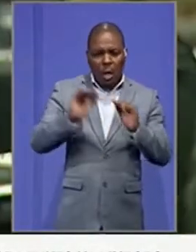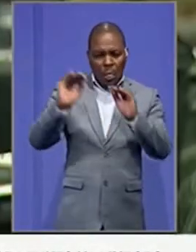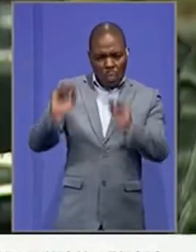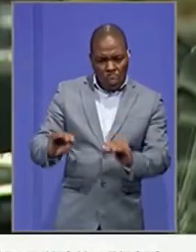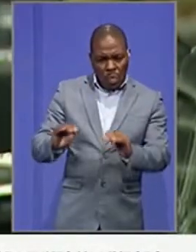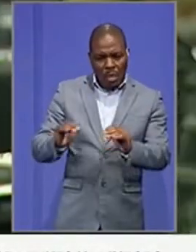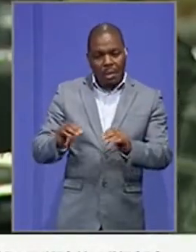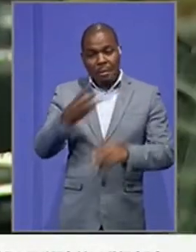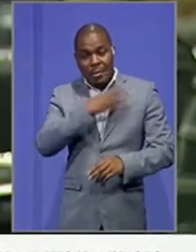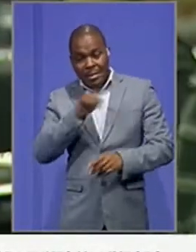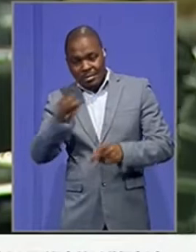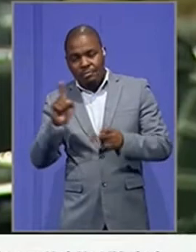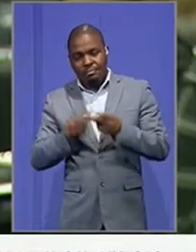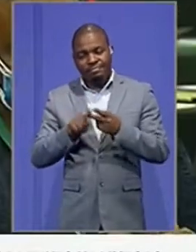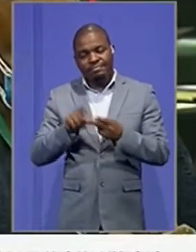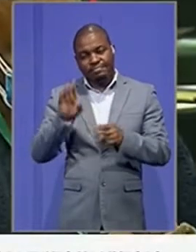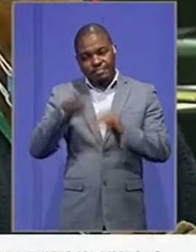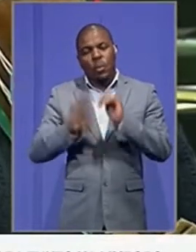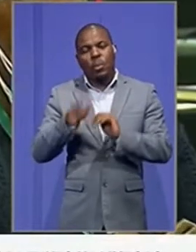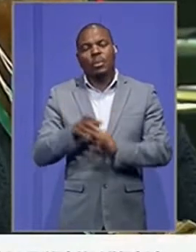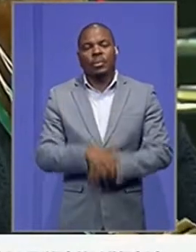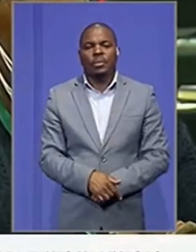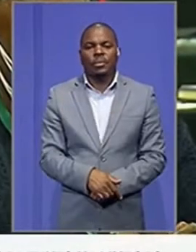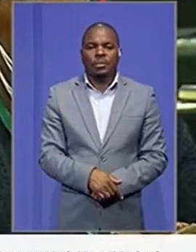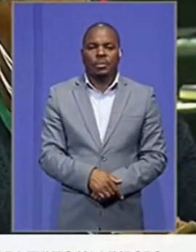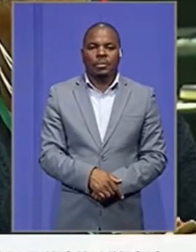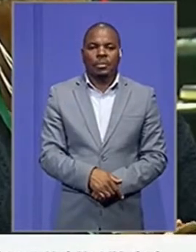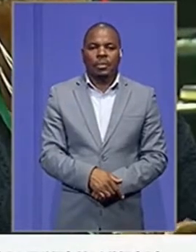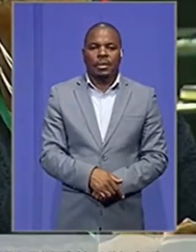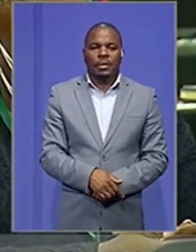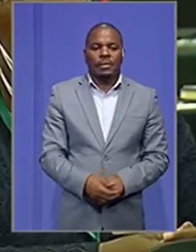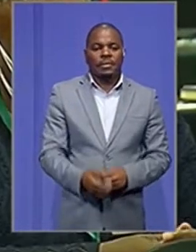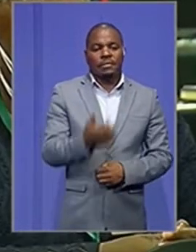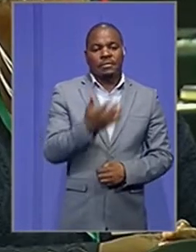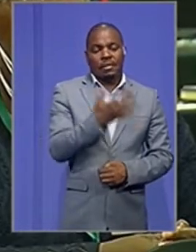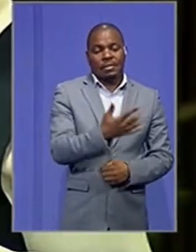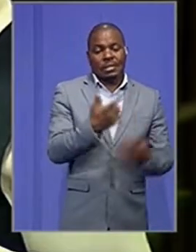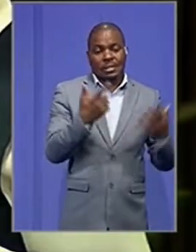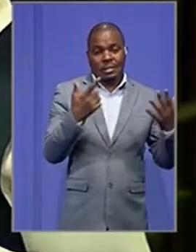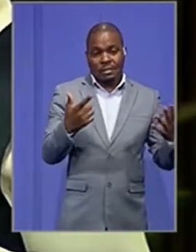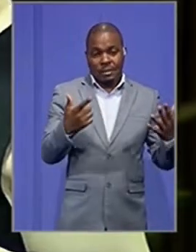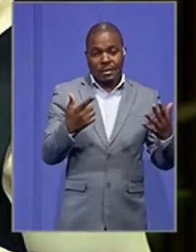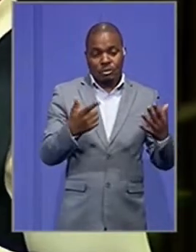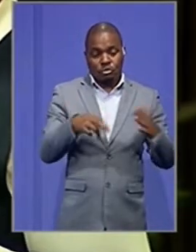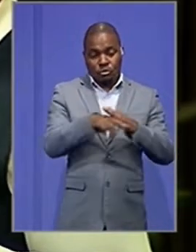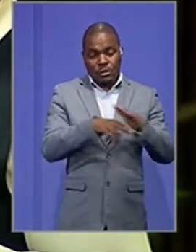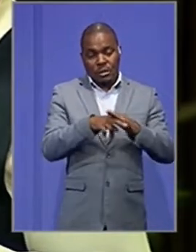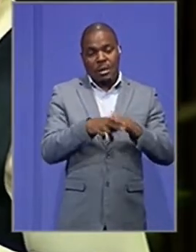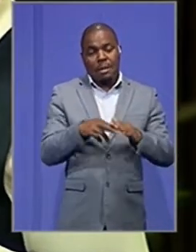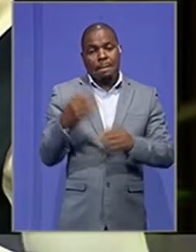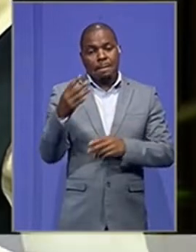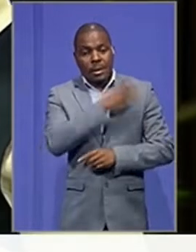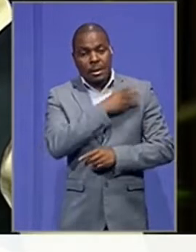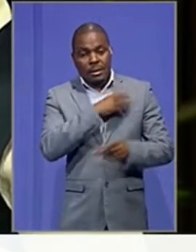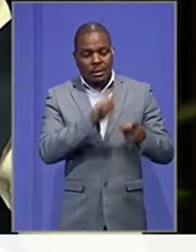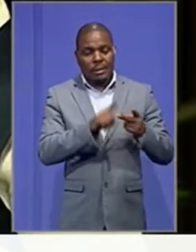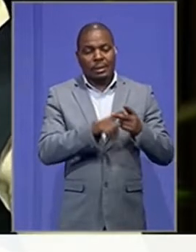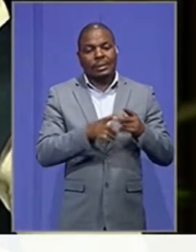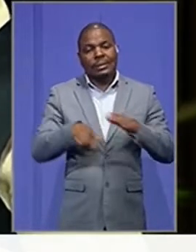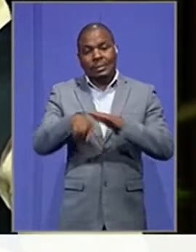rwešwa maikarabelo. We have 57 circuit managers accounting and 3 district